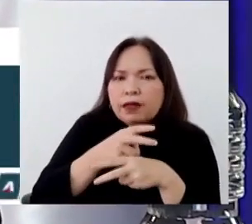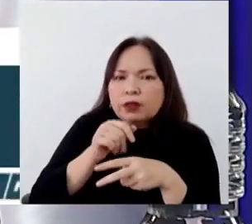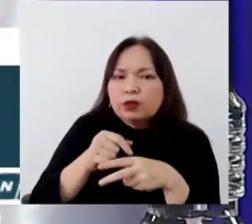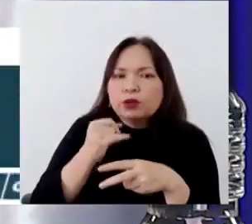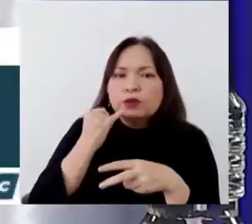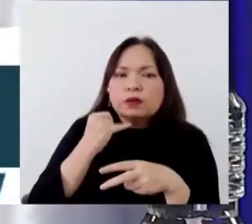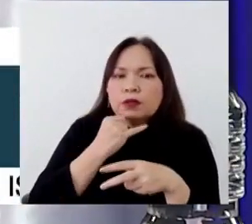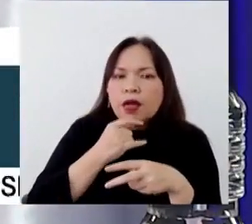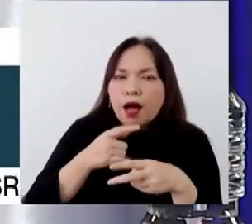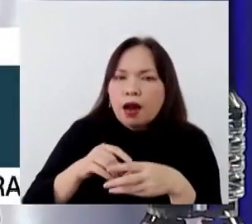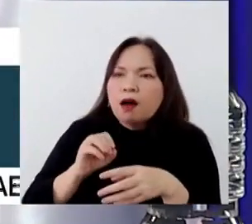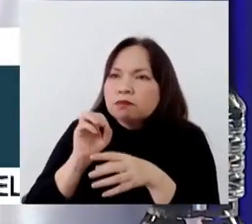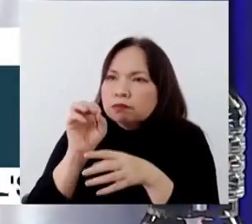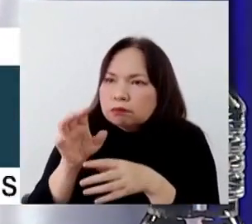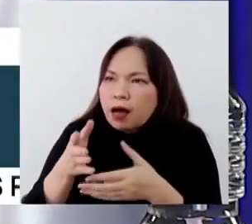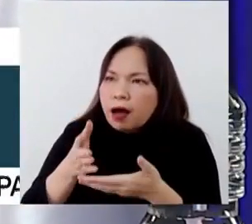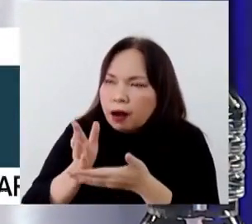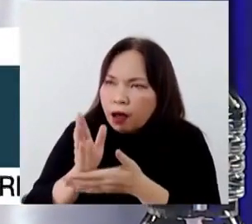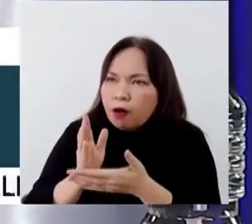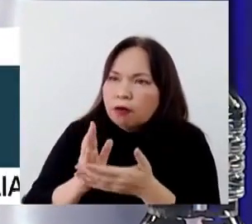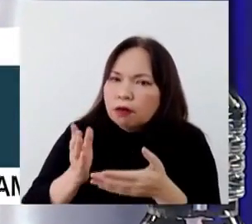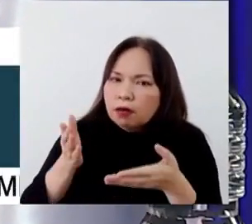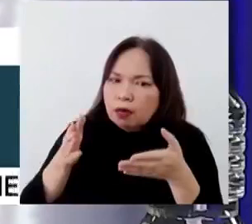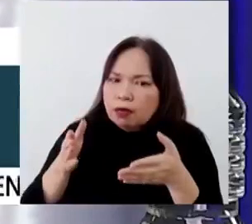allowing things to go in or out.